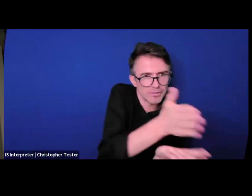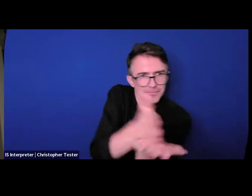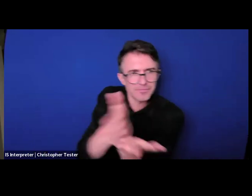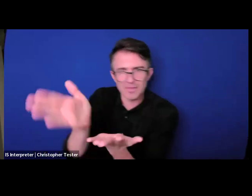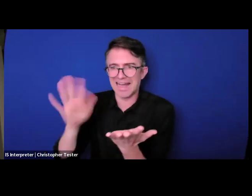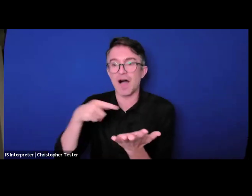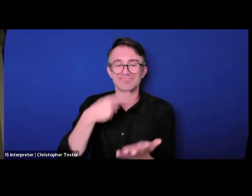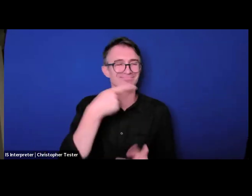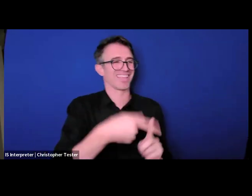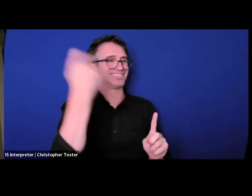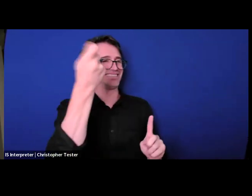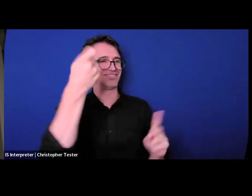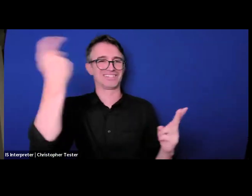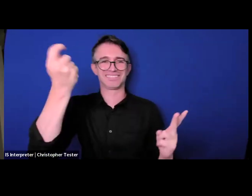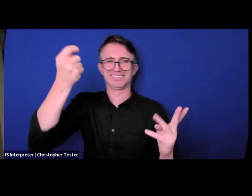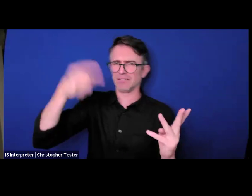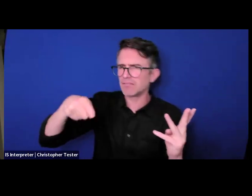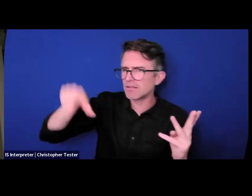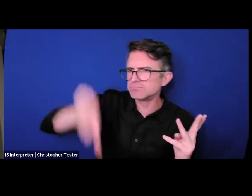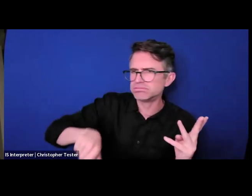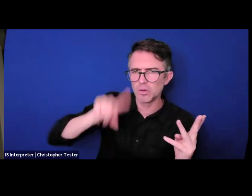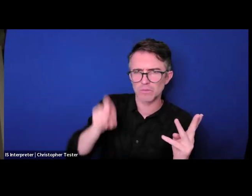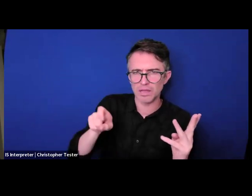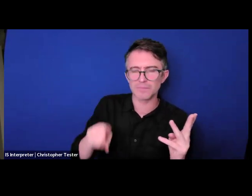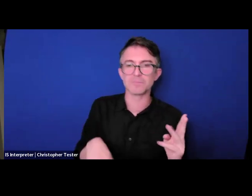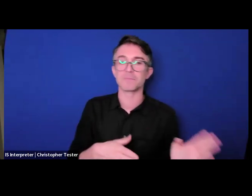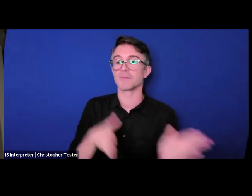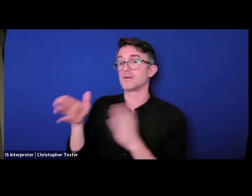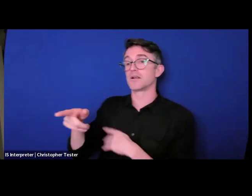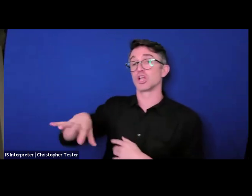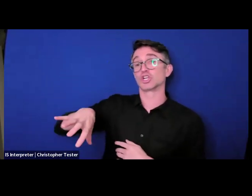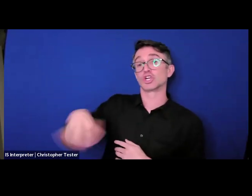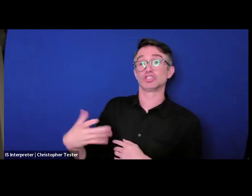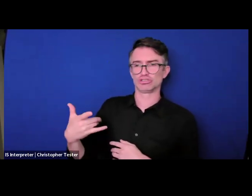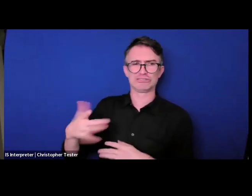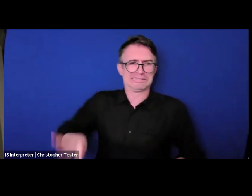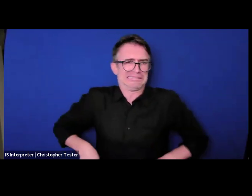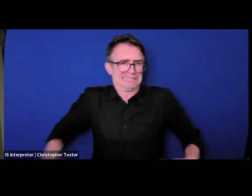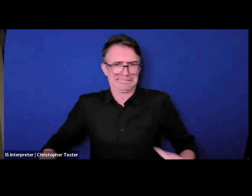income countries also often is faced by many challenges to establish systems from the